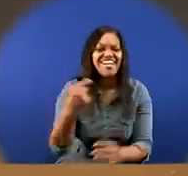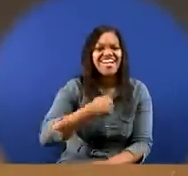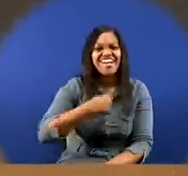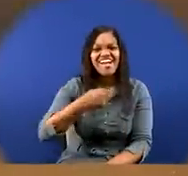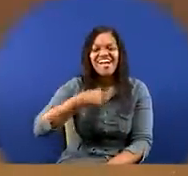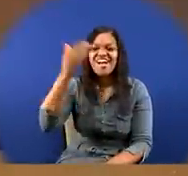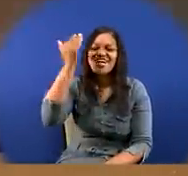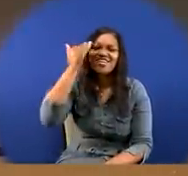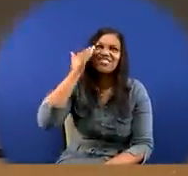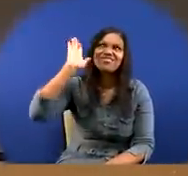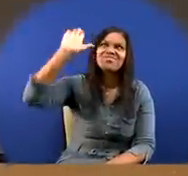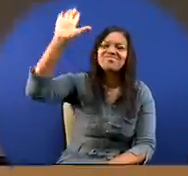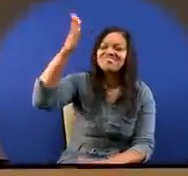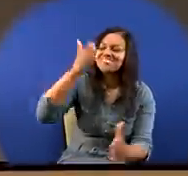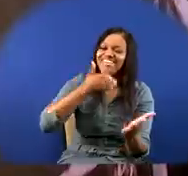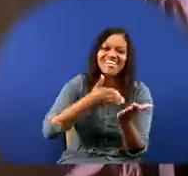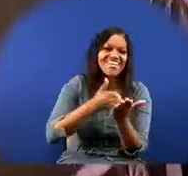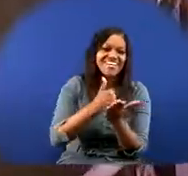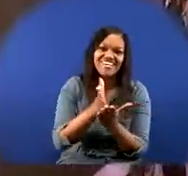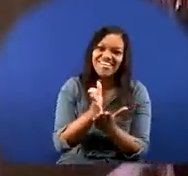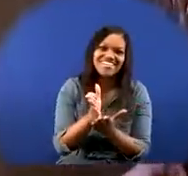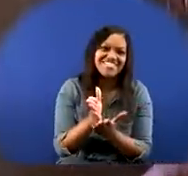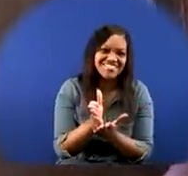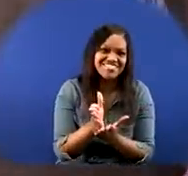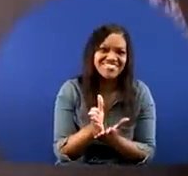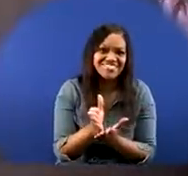I'm always on.